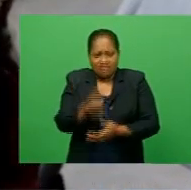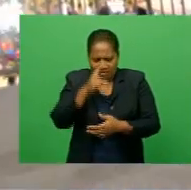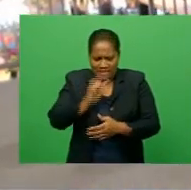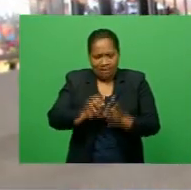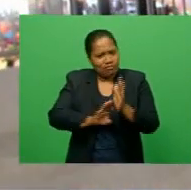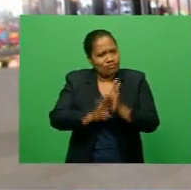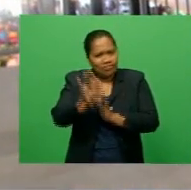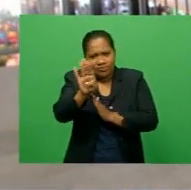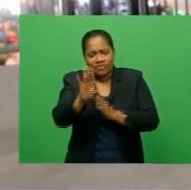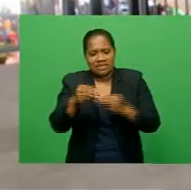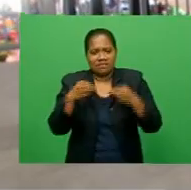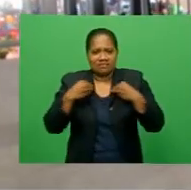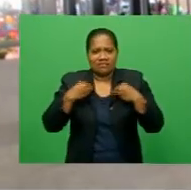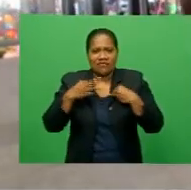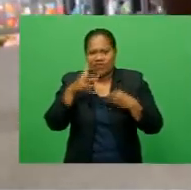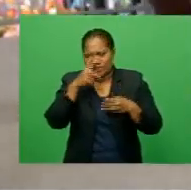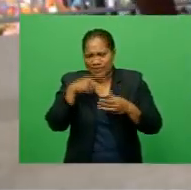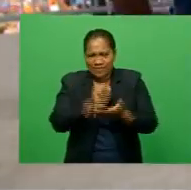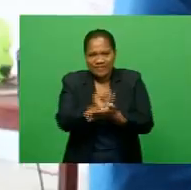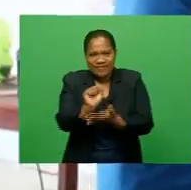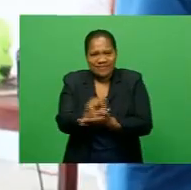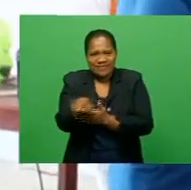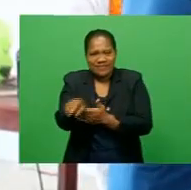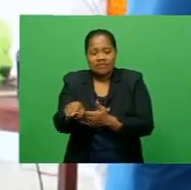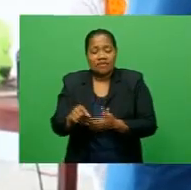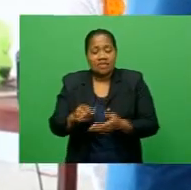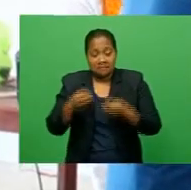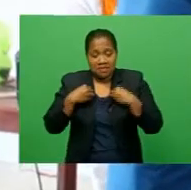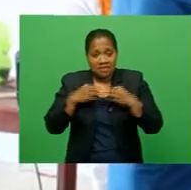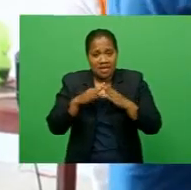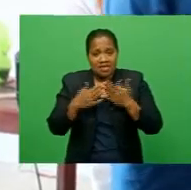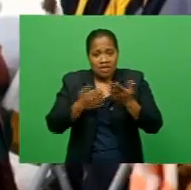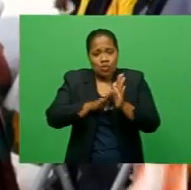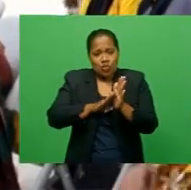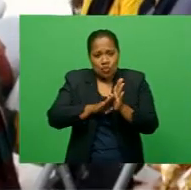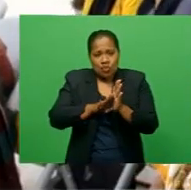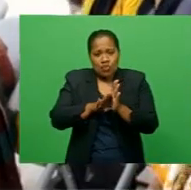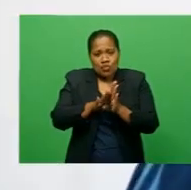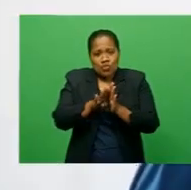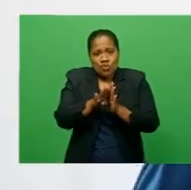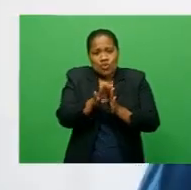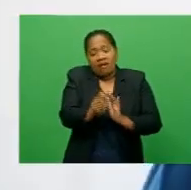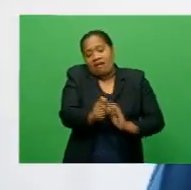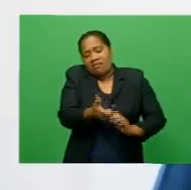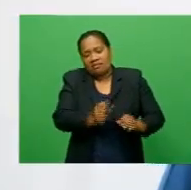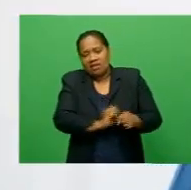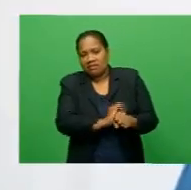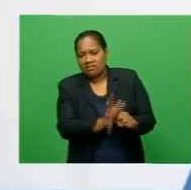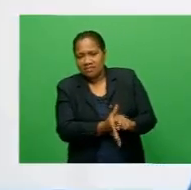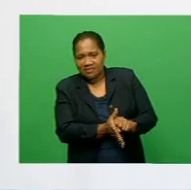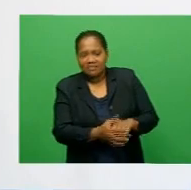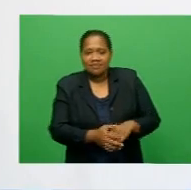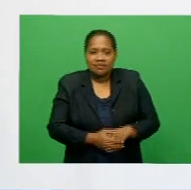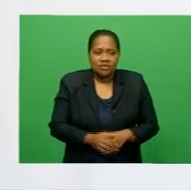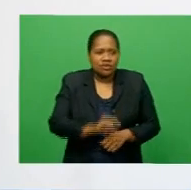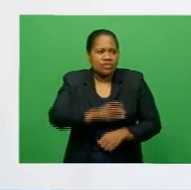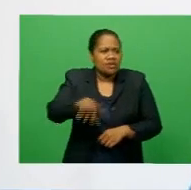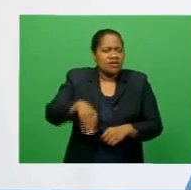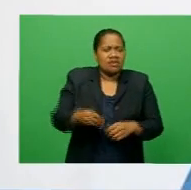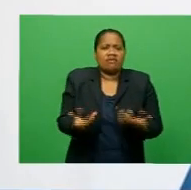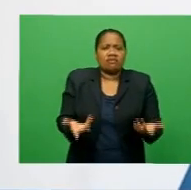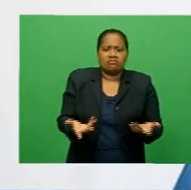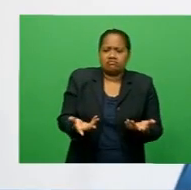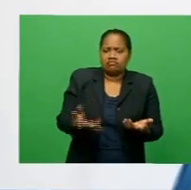vendors. Dr. Reddy adds business is slowly picking up post-COVID-19. So every marketplace, whether